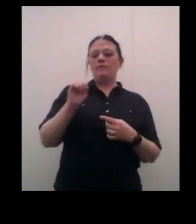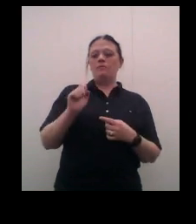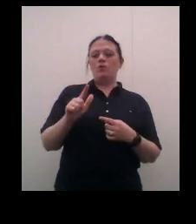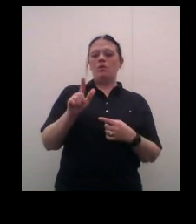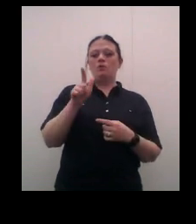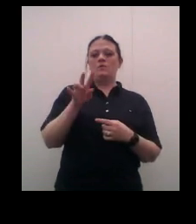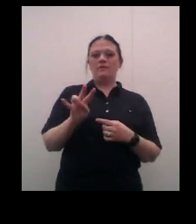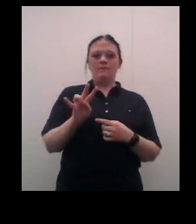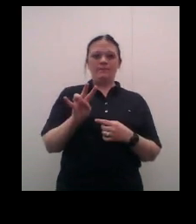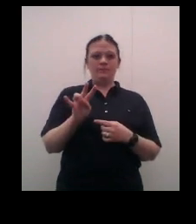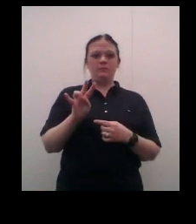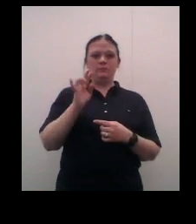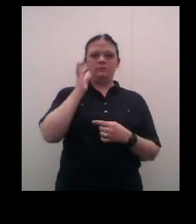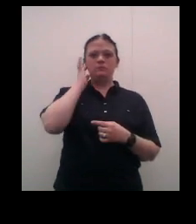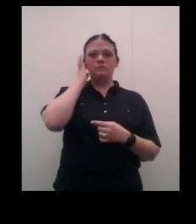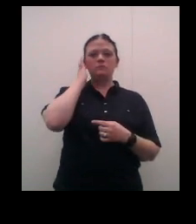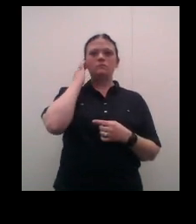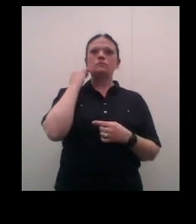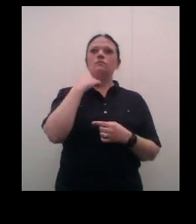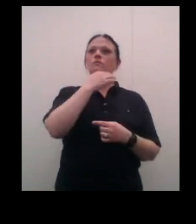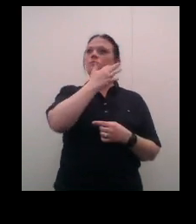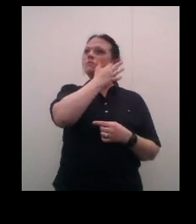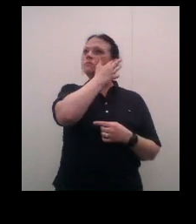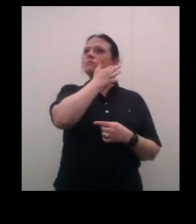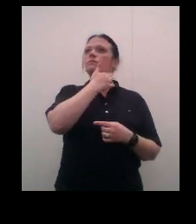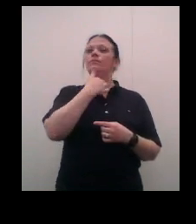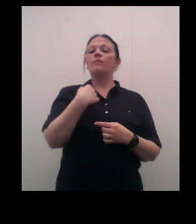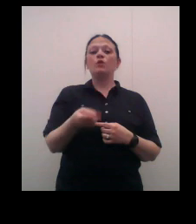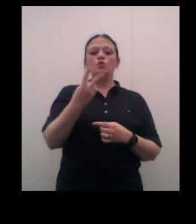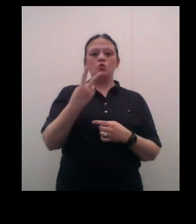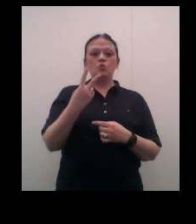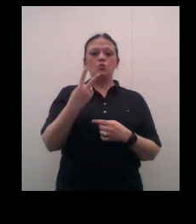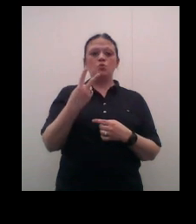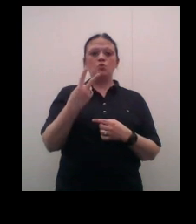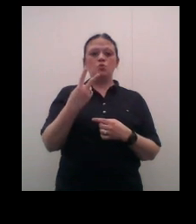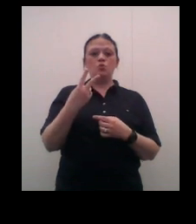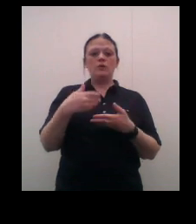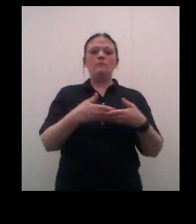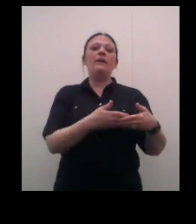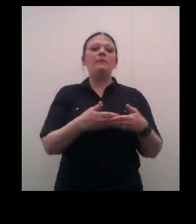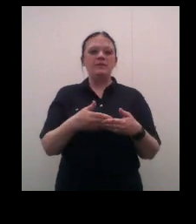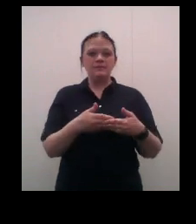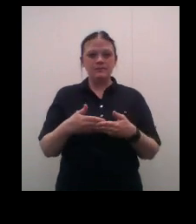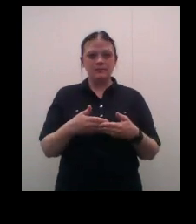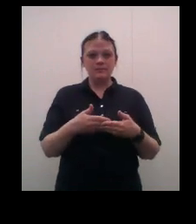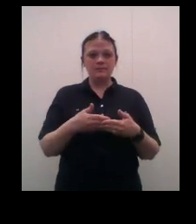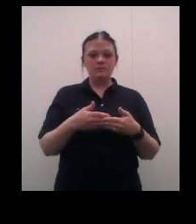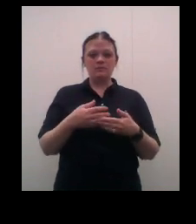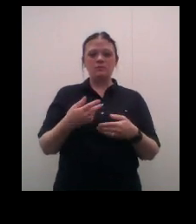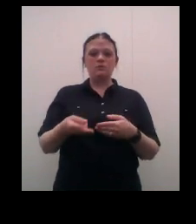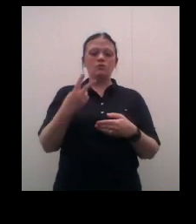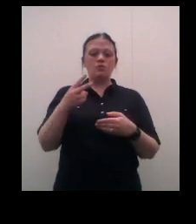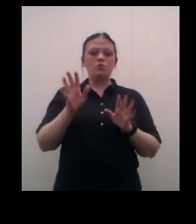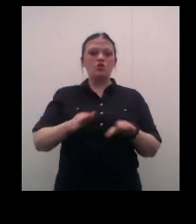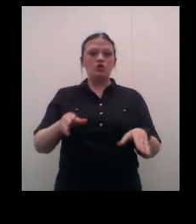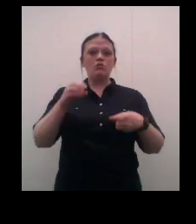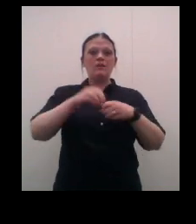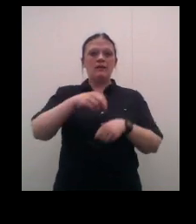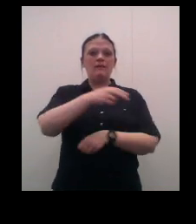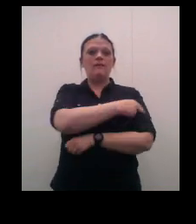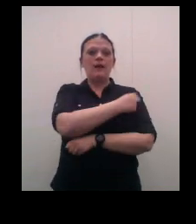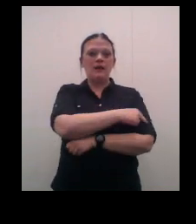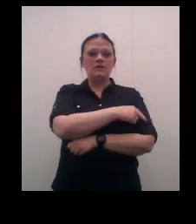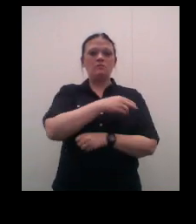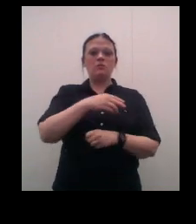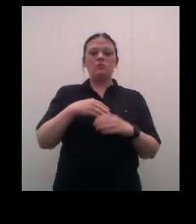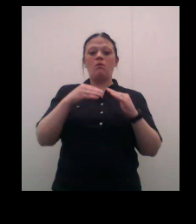27th. But there were two children, 2 babies, 2 infants that are in area hospital with COVID-19 under the age